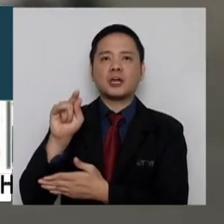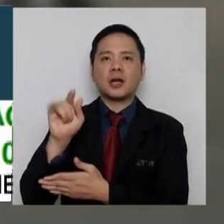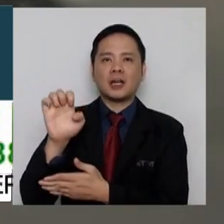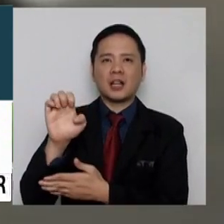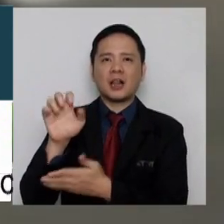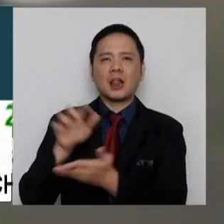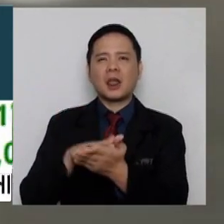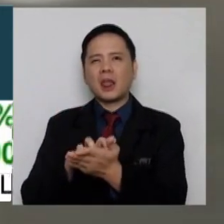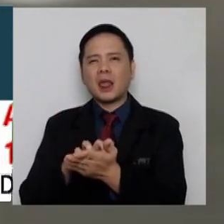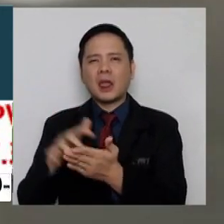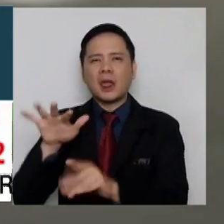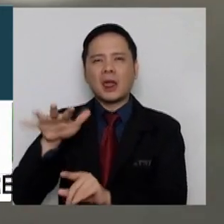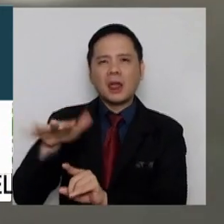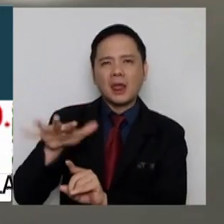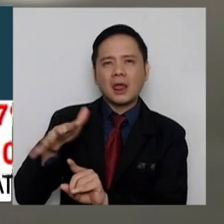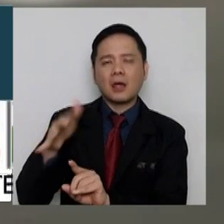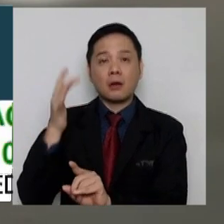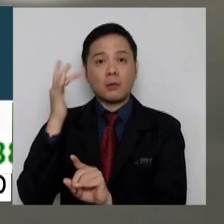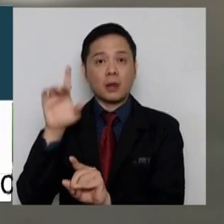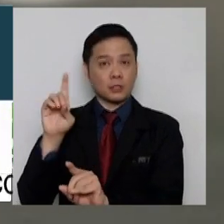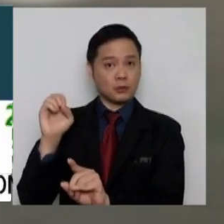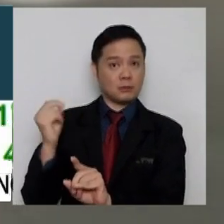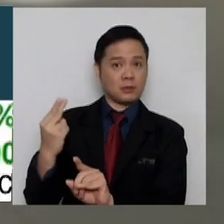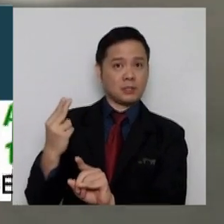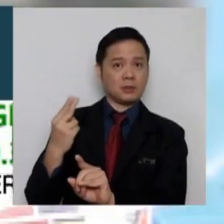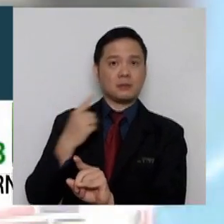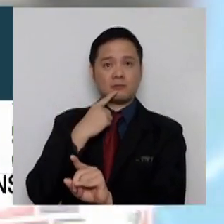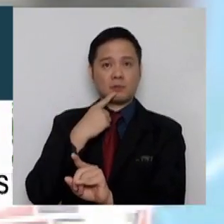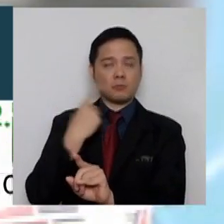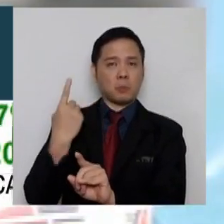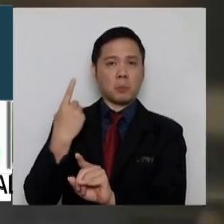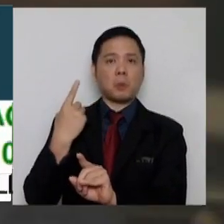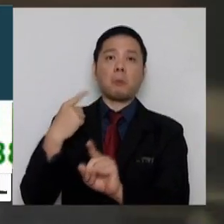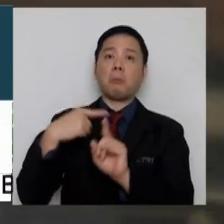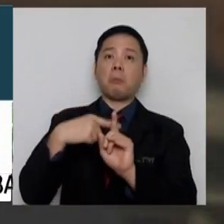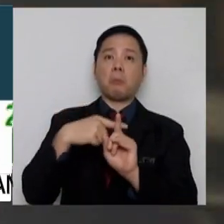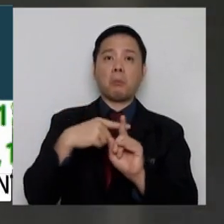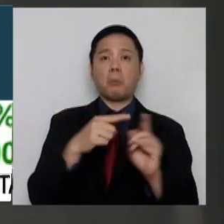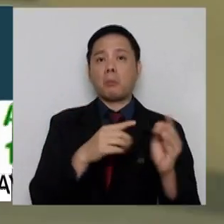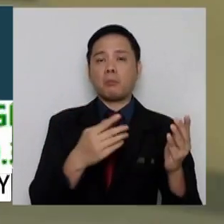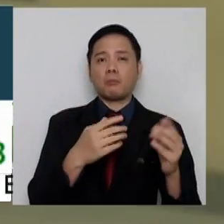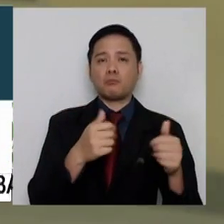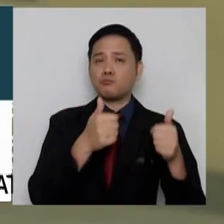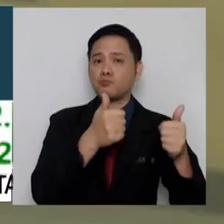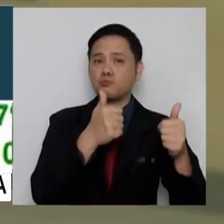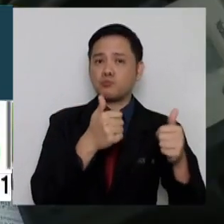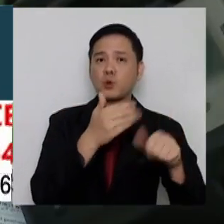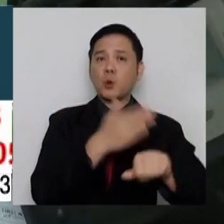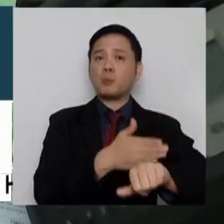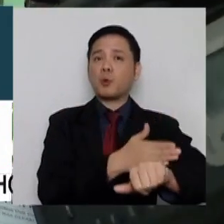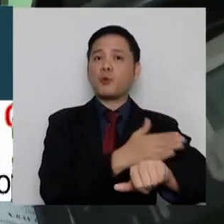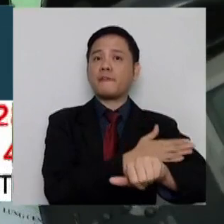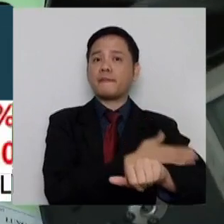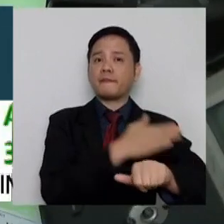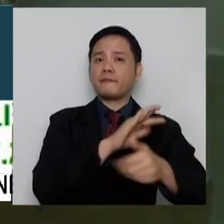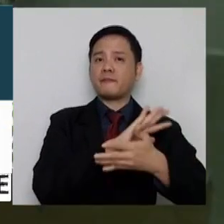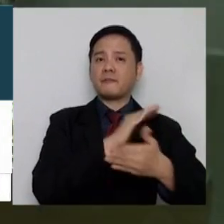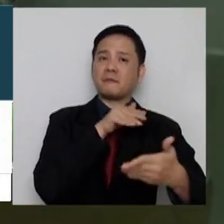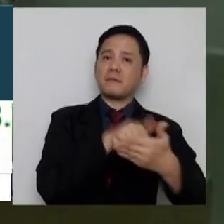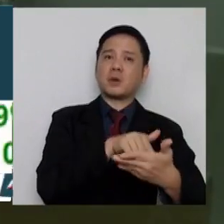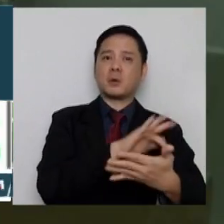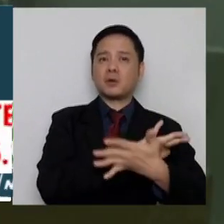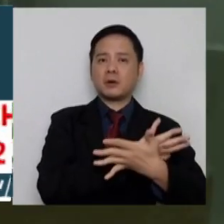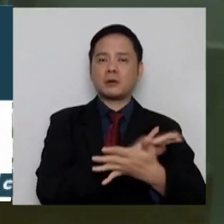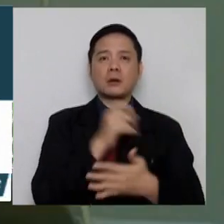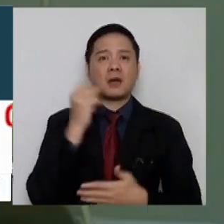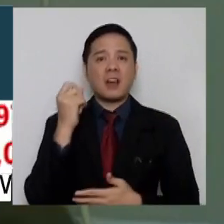tells us that even if we are already seeing gains in our battle against COVID-19, with just one super